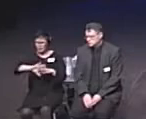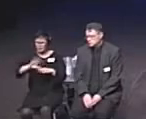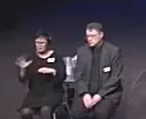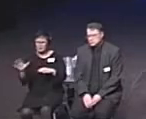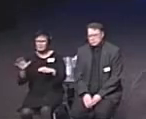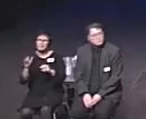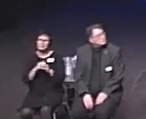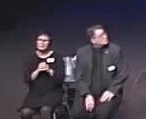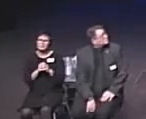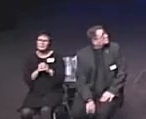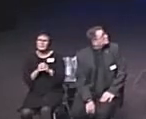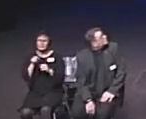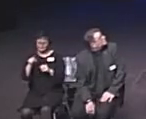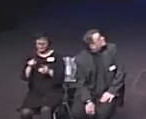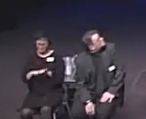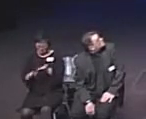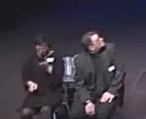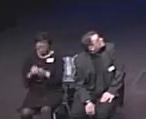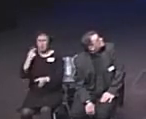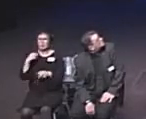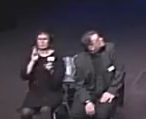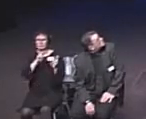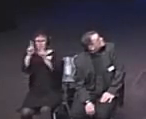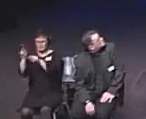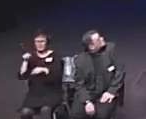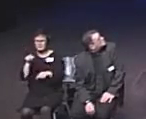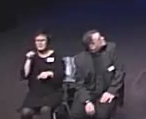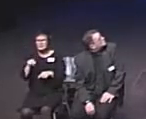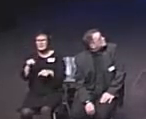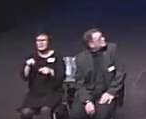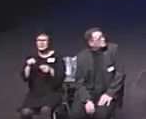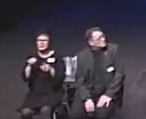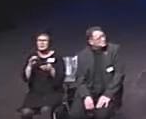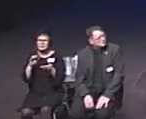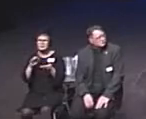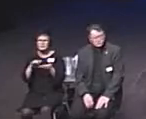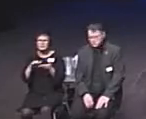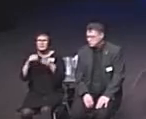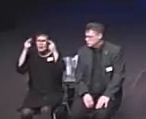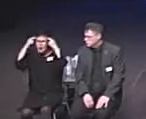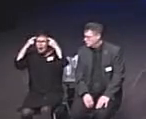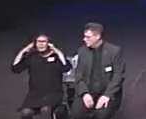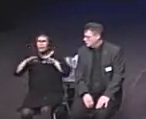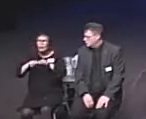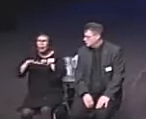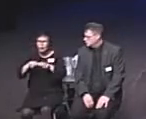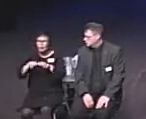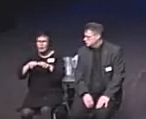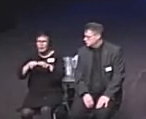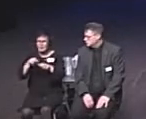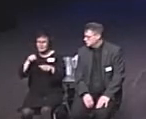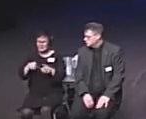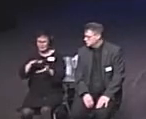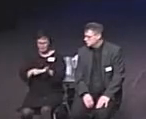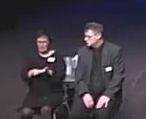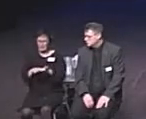where you start. And you can imagine that this is like massaging your brain. Like the first part